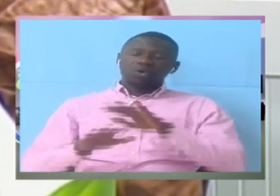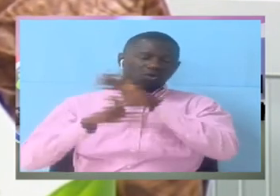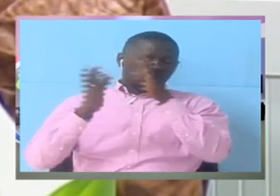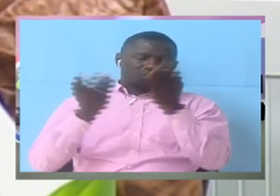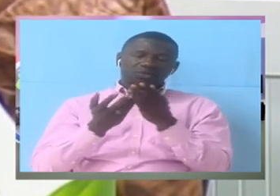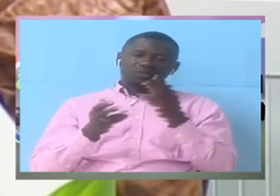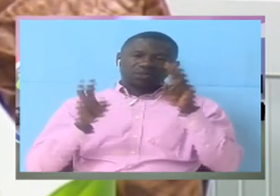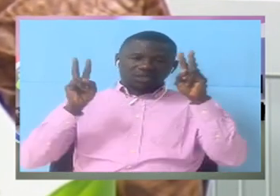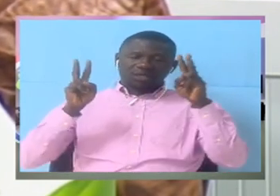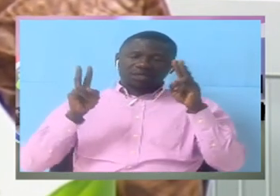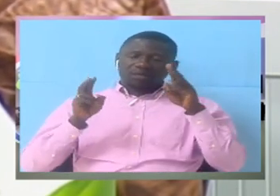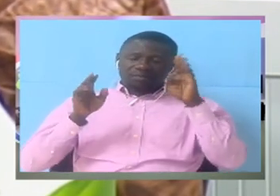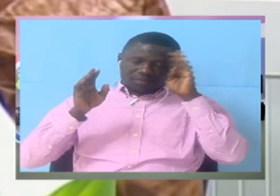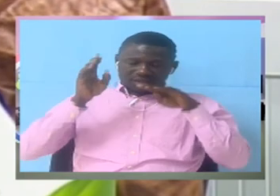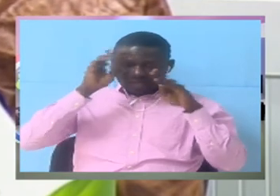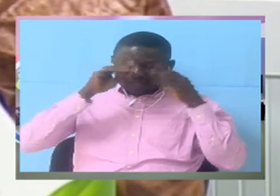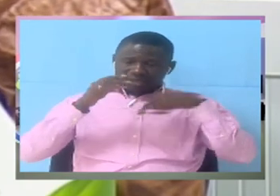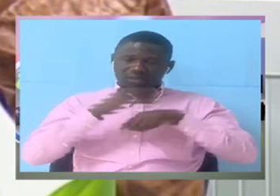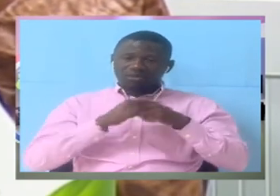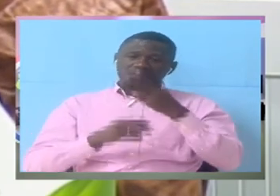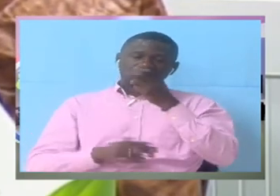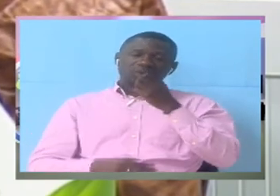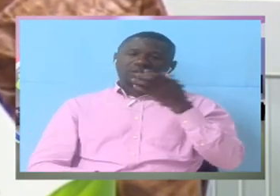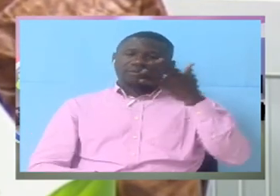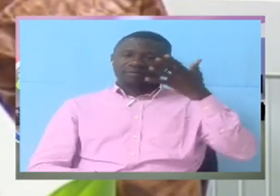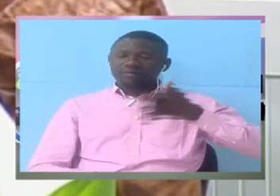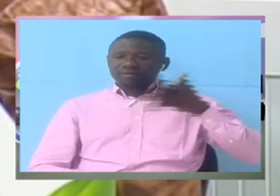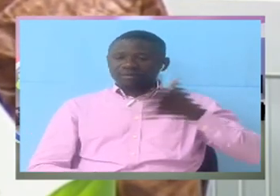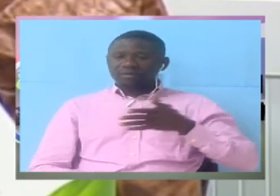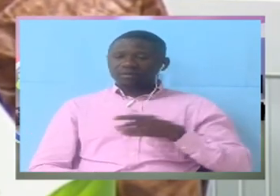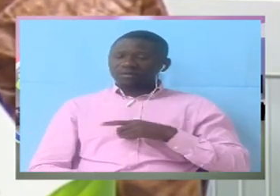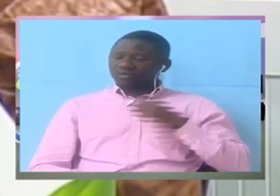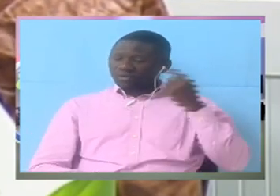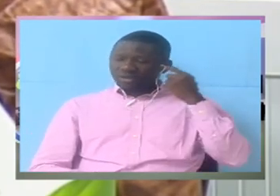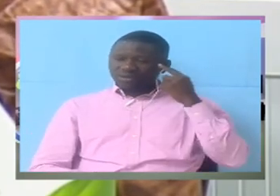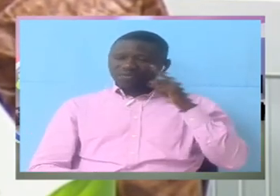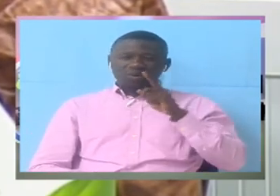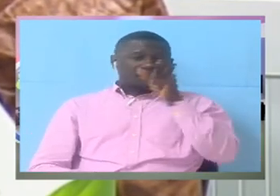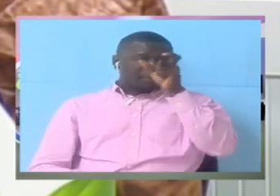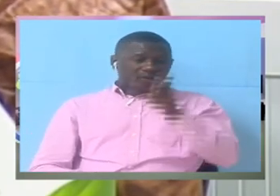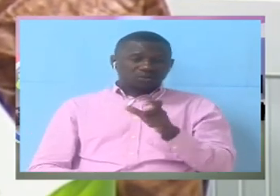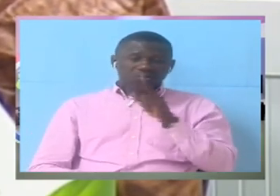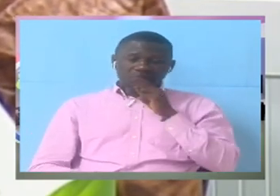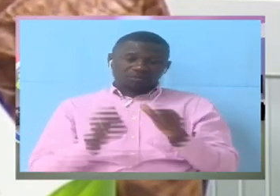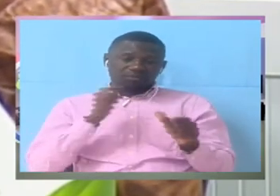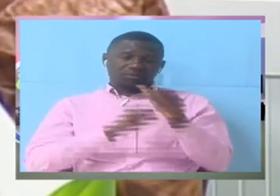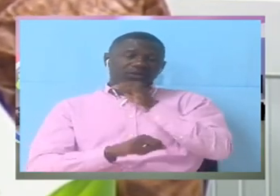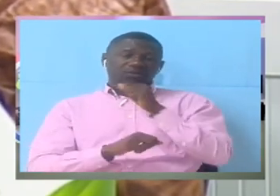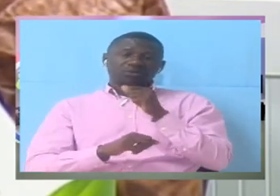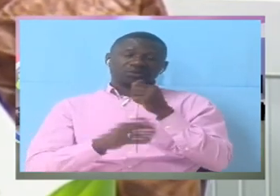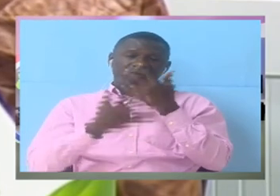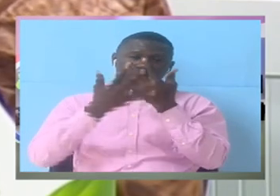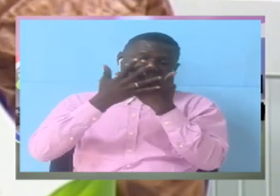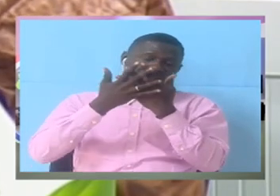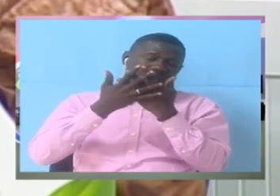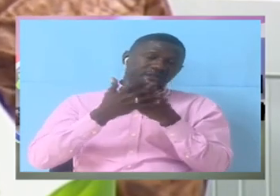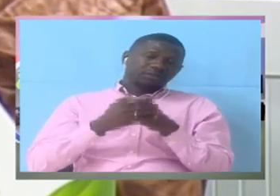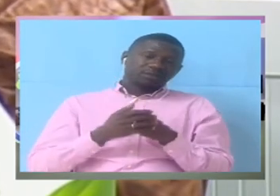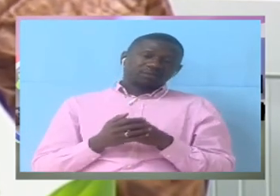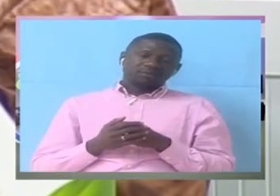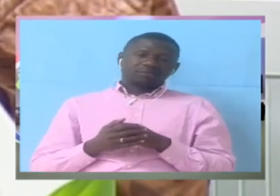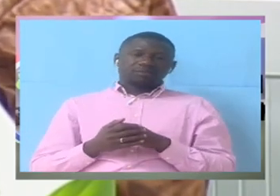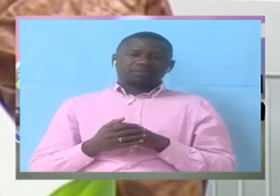those that Yajame pardoned in 2015. I have not heard of one single one of them who has returned back to